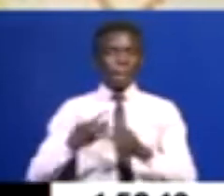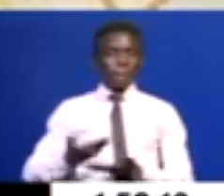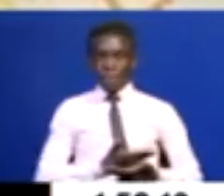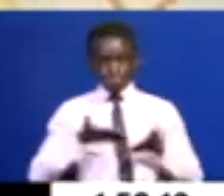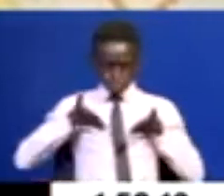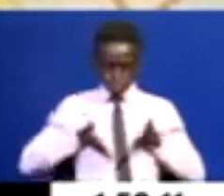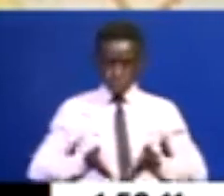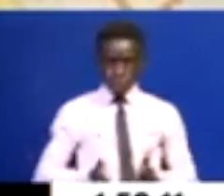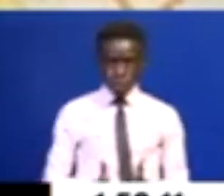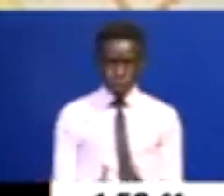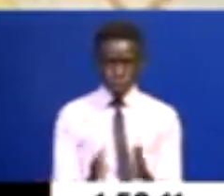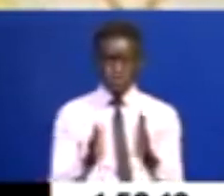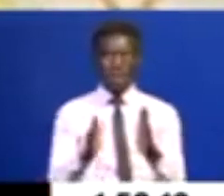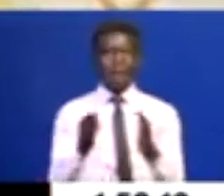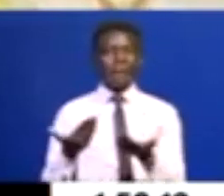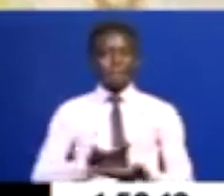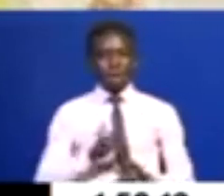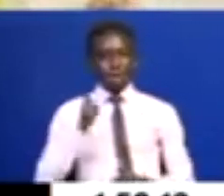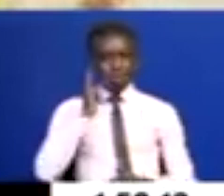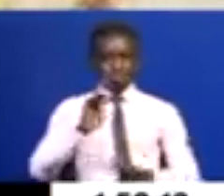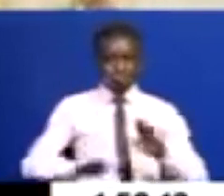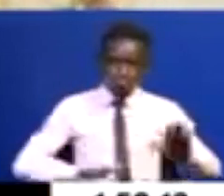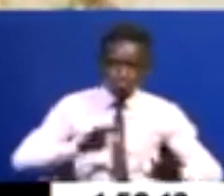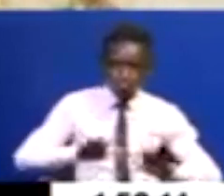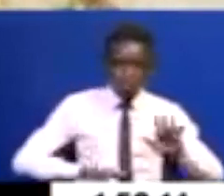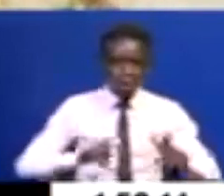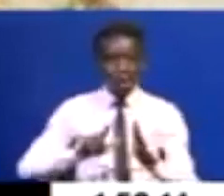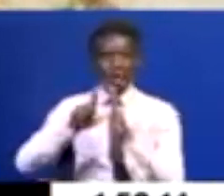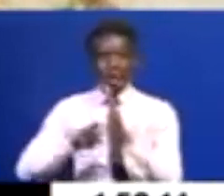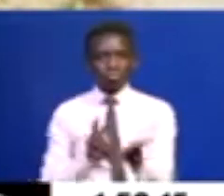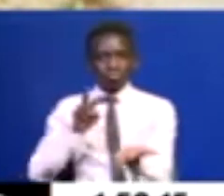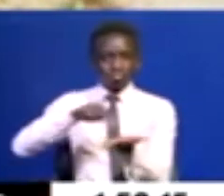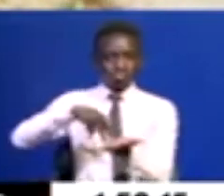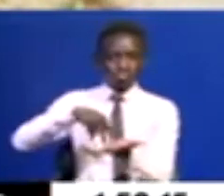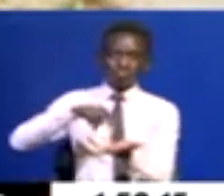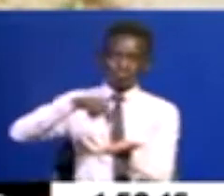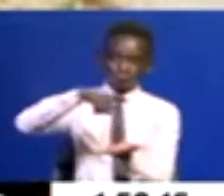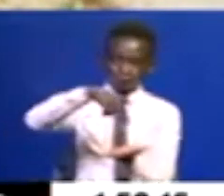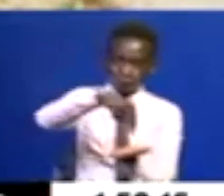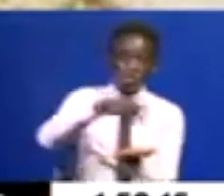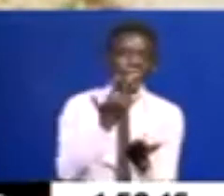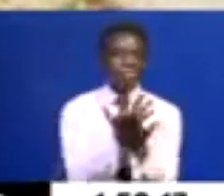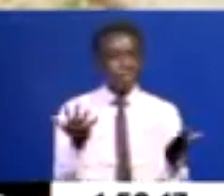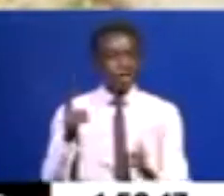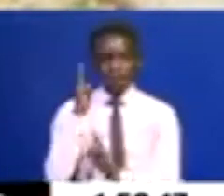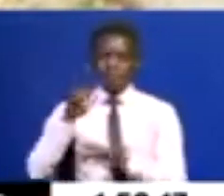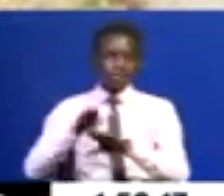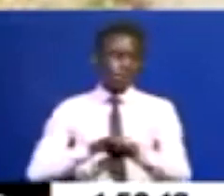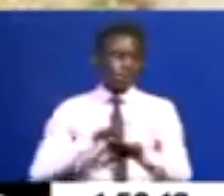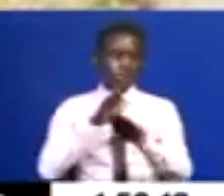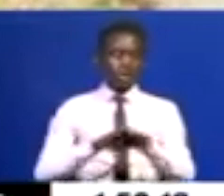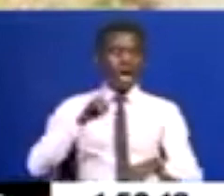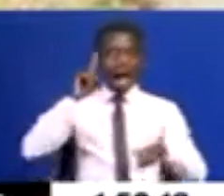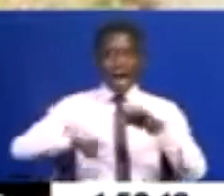anazaliwa anaanza kutambaa kisha anatembea, mambo ni polepole. Huwezi ingia tu alafu ukue kama hao magwiji